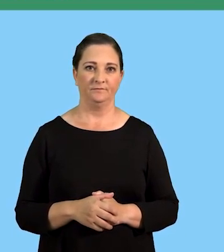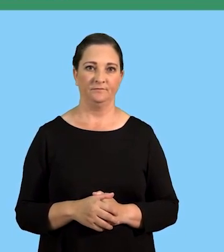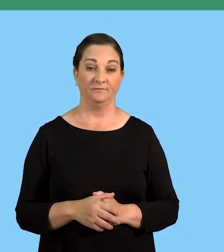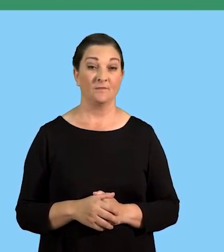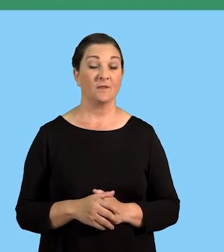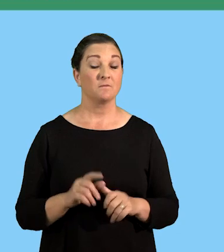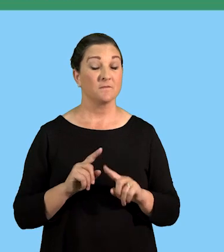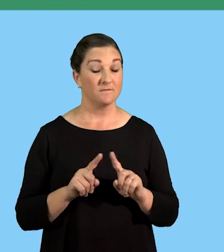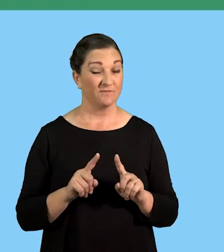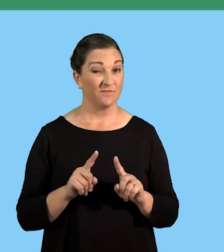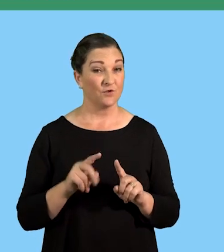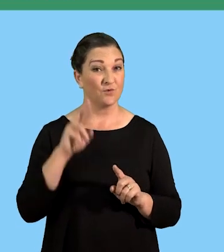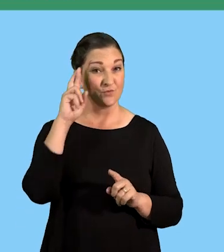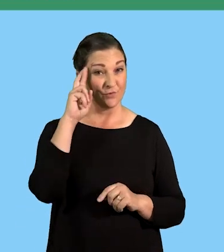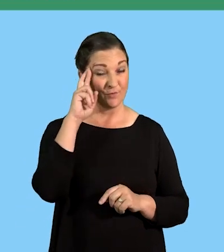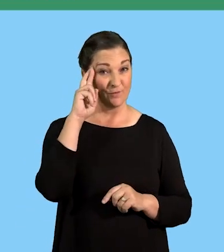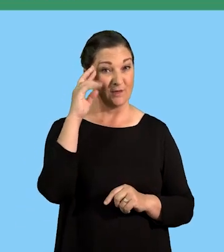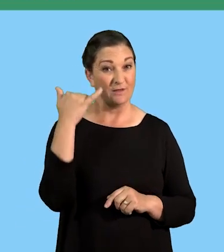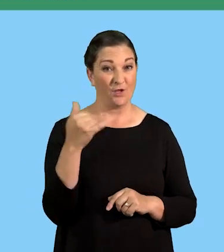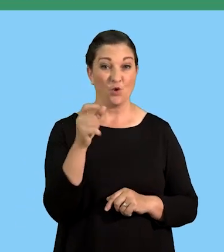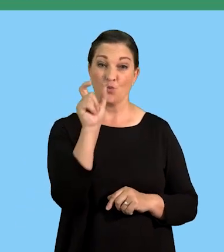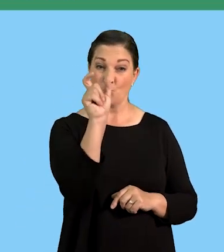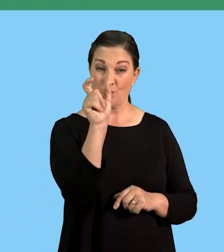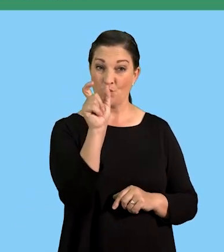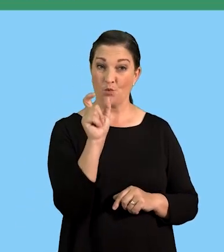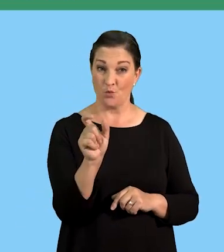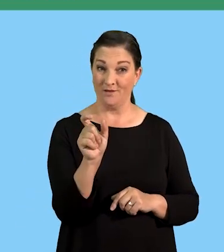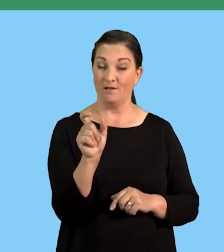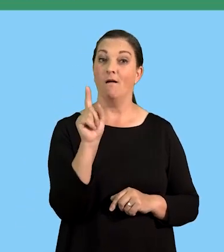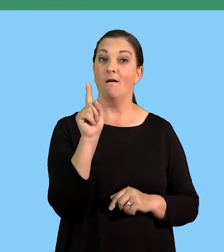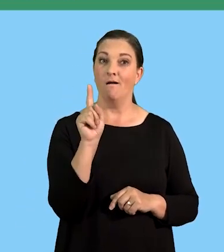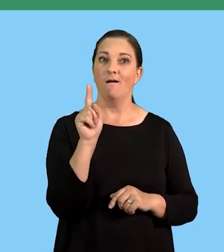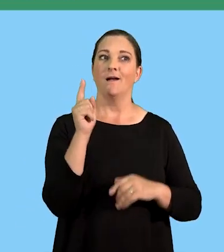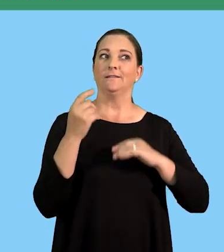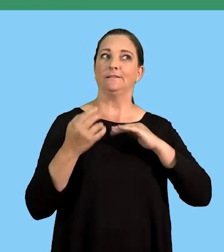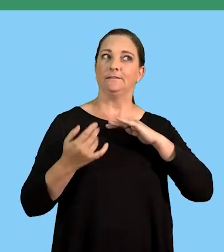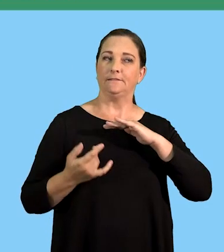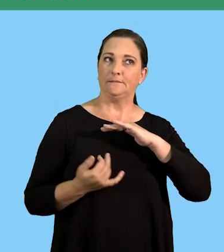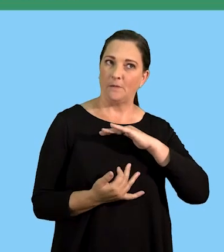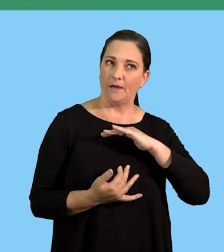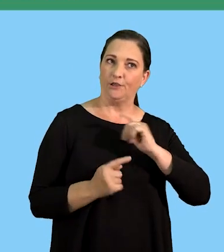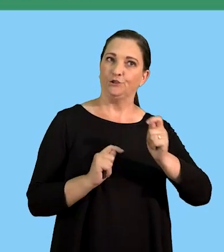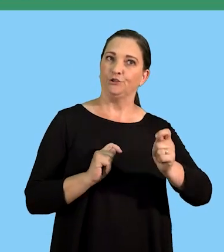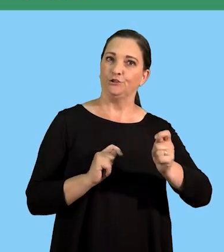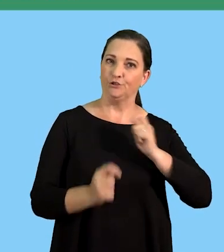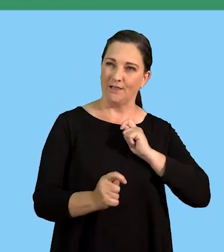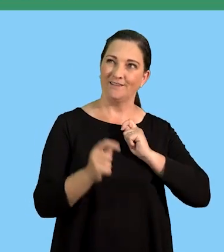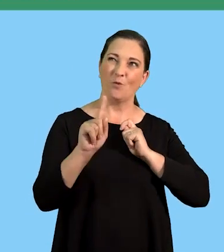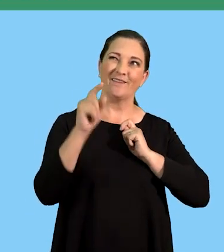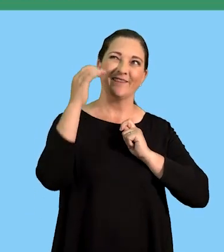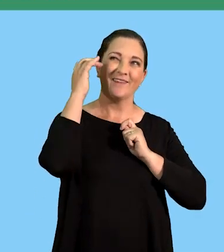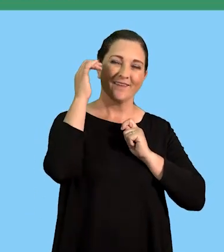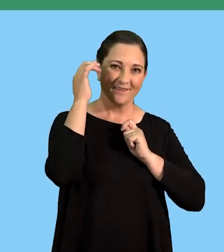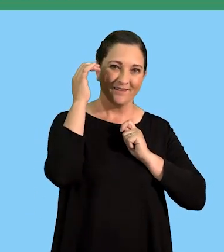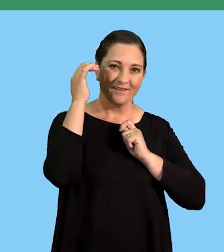Then, remember, we saw the keywords there to say inspire workers to change their